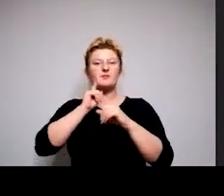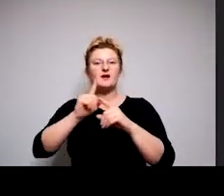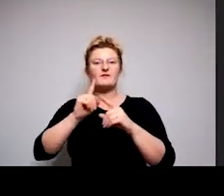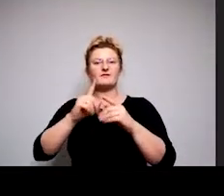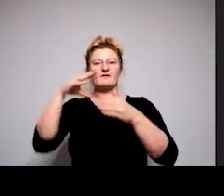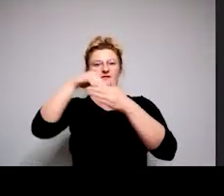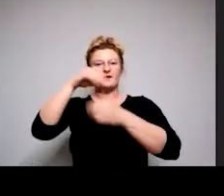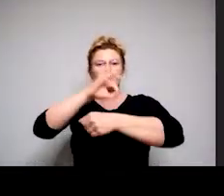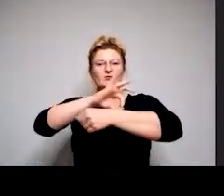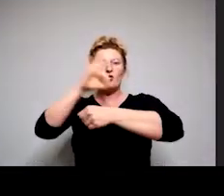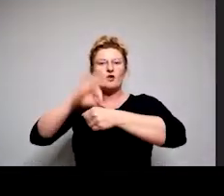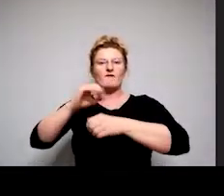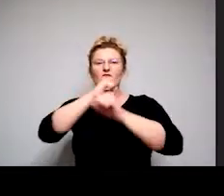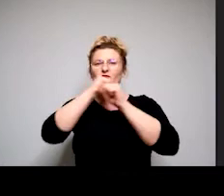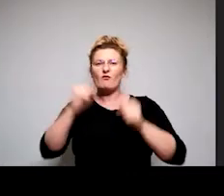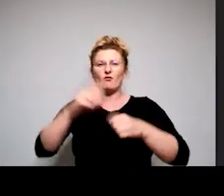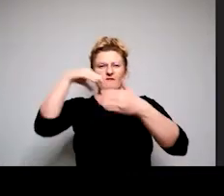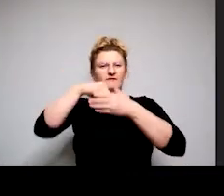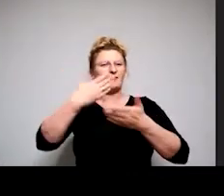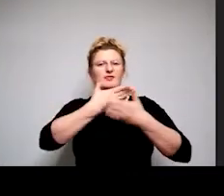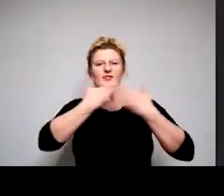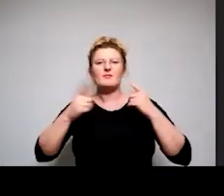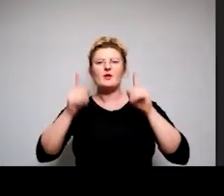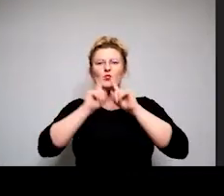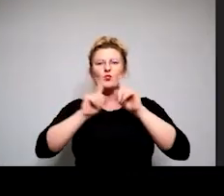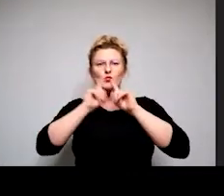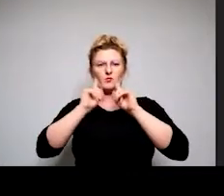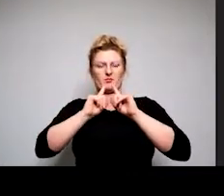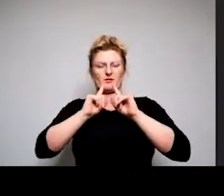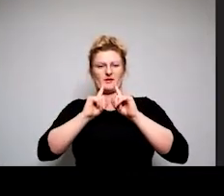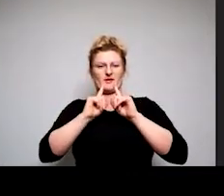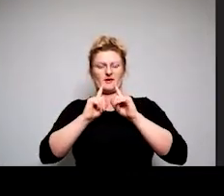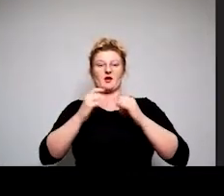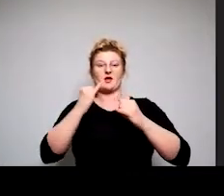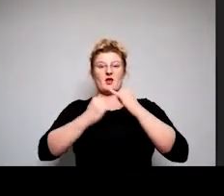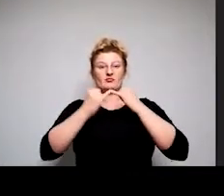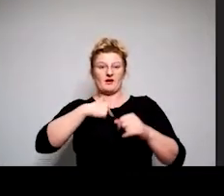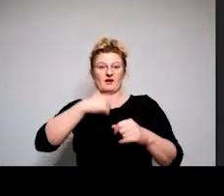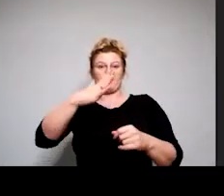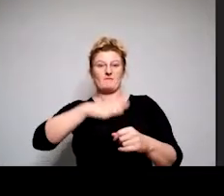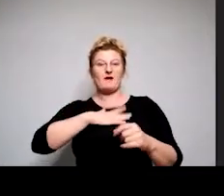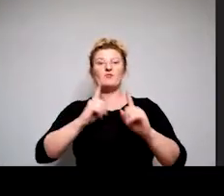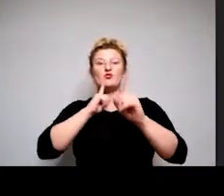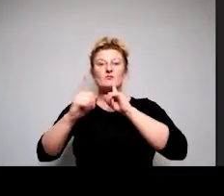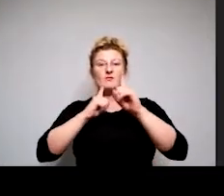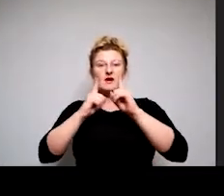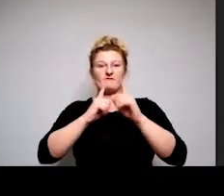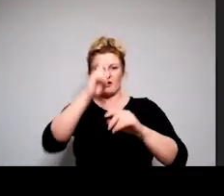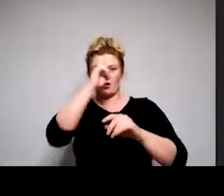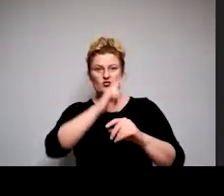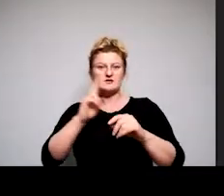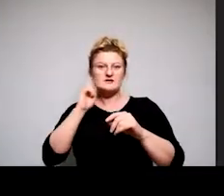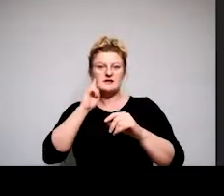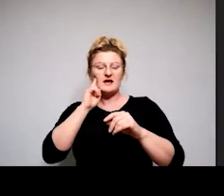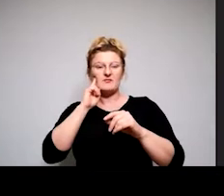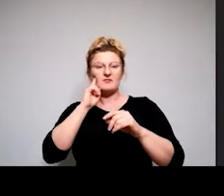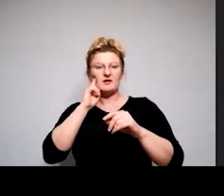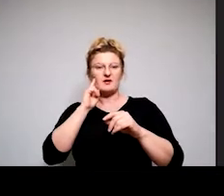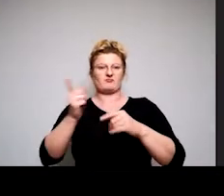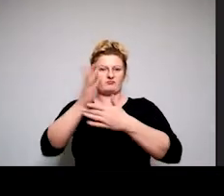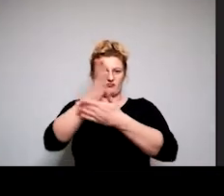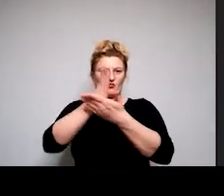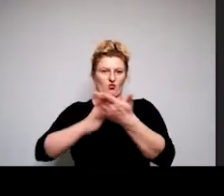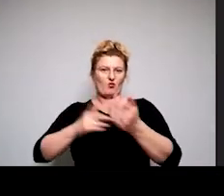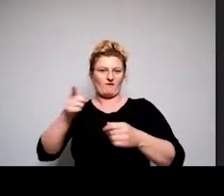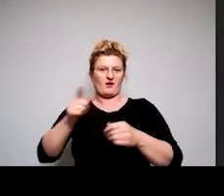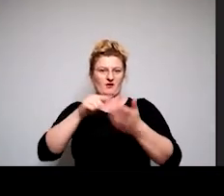to, let's say, parents, the males, the fathers, and they hear, oh, we are going to talk about gender-based violence, they're like, oh